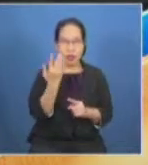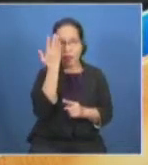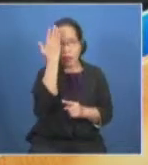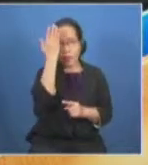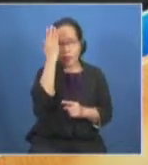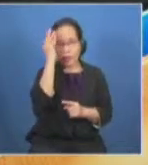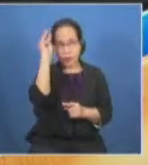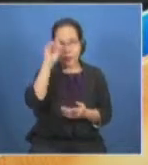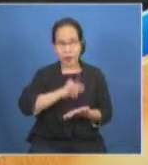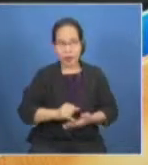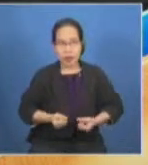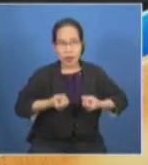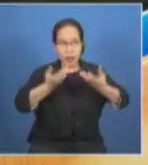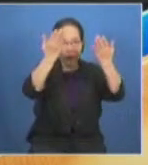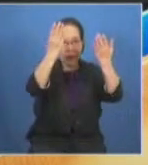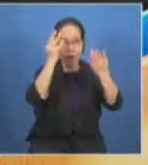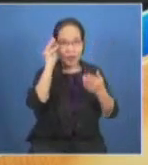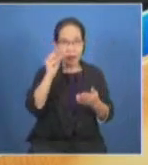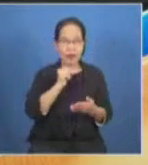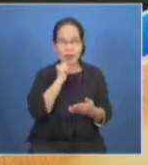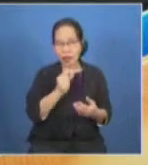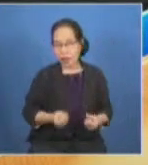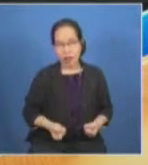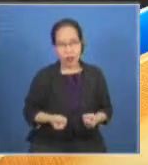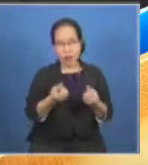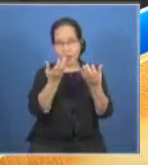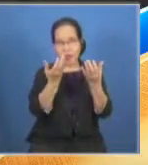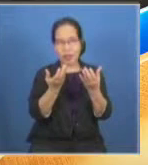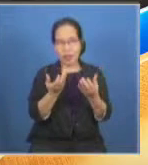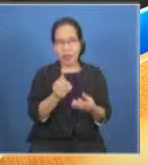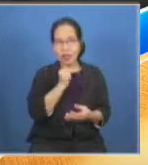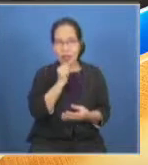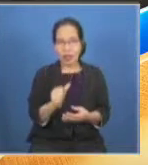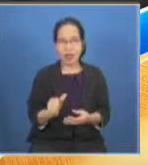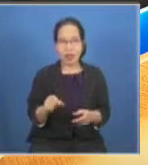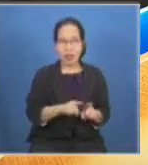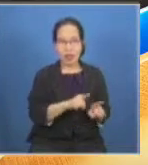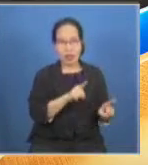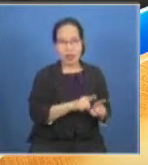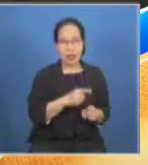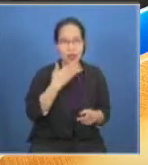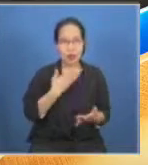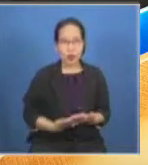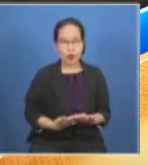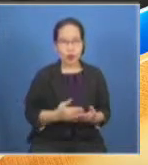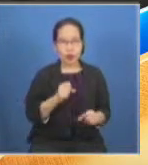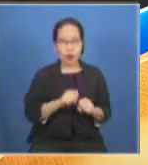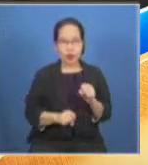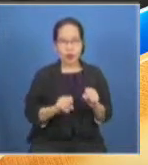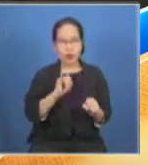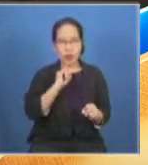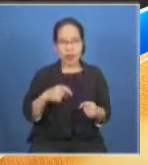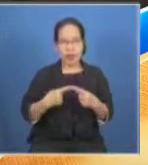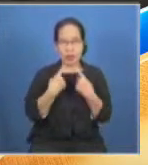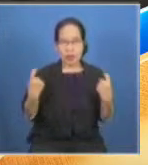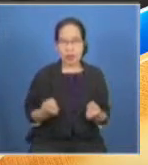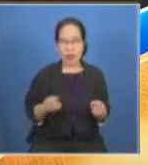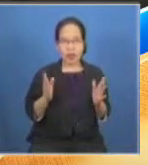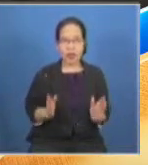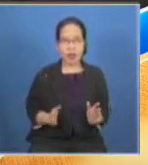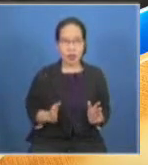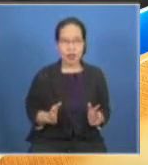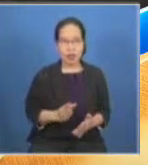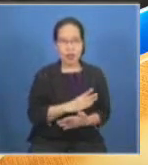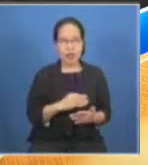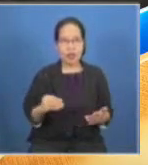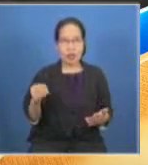him that sacrificeth and to him that sacrifices not. As is the good, so is the sinner. And he